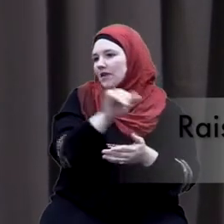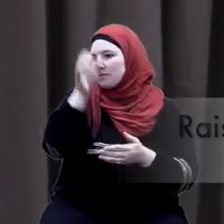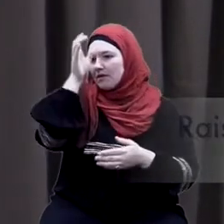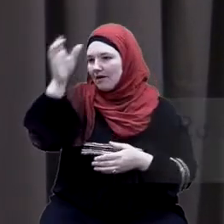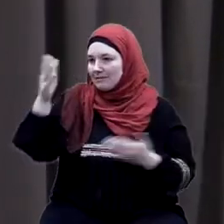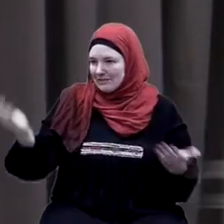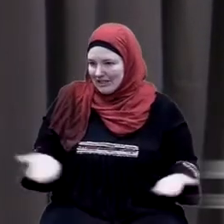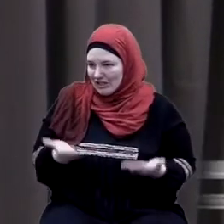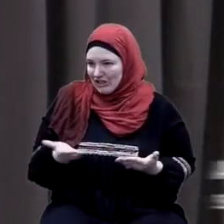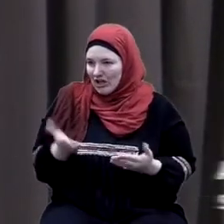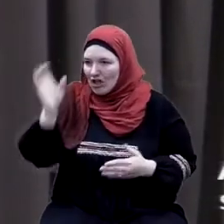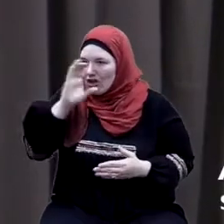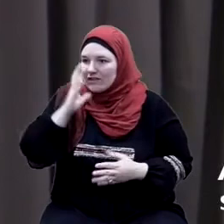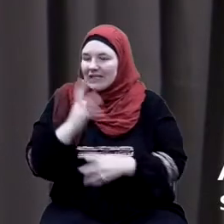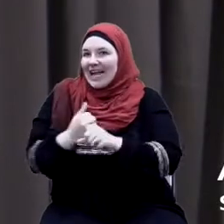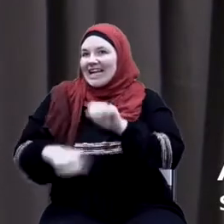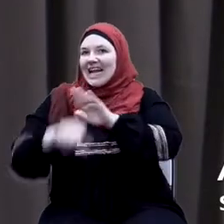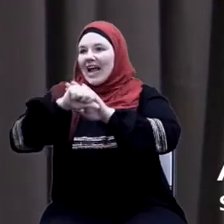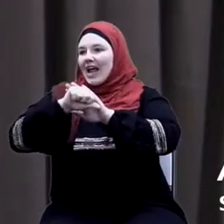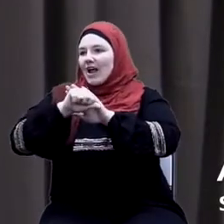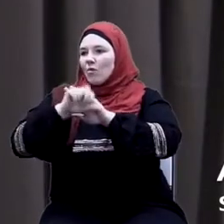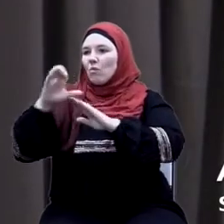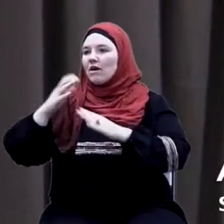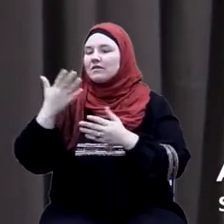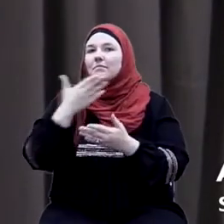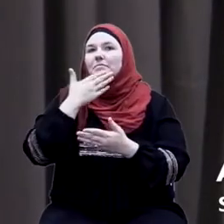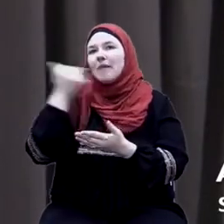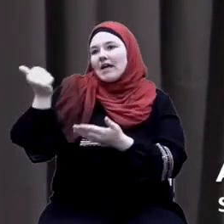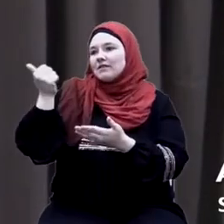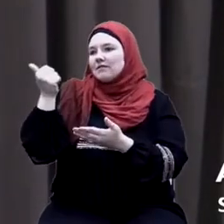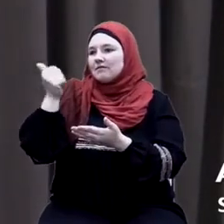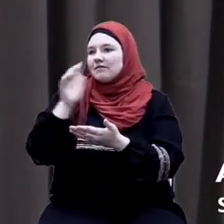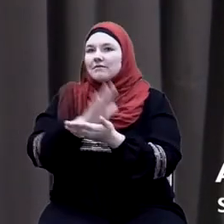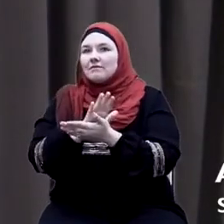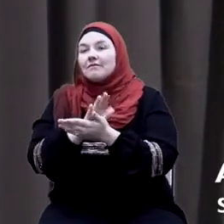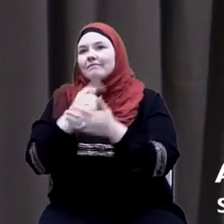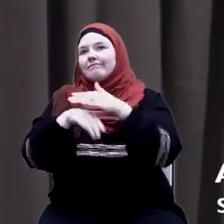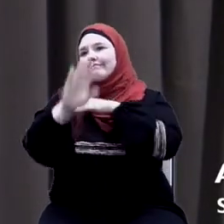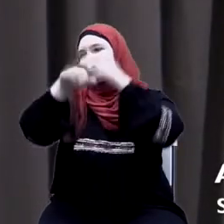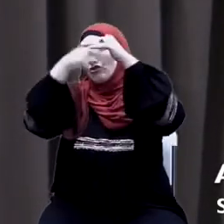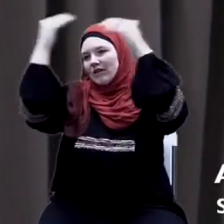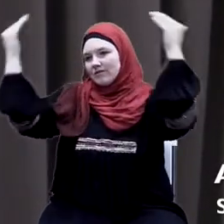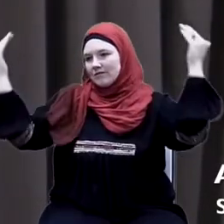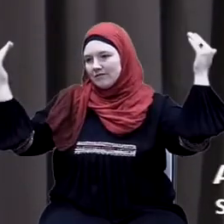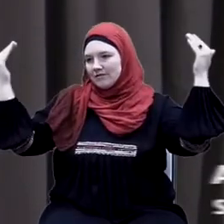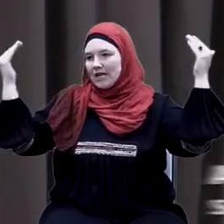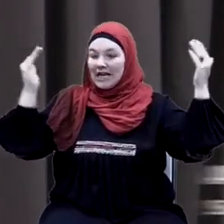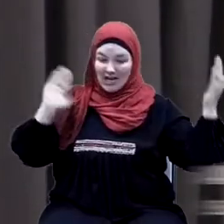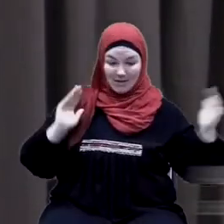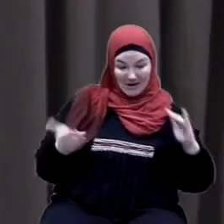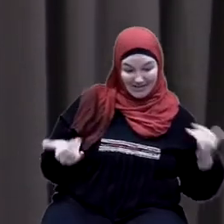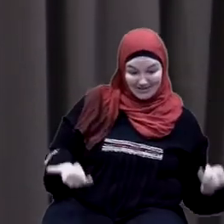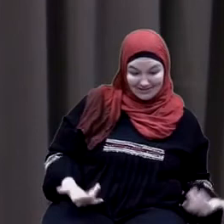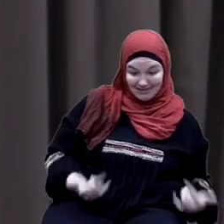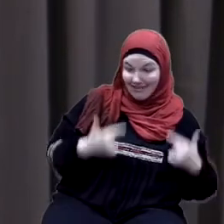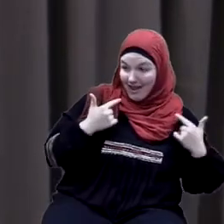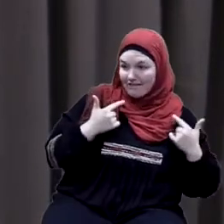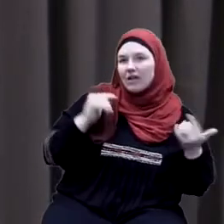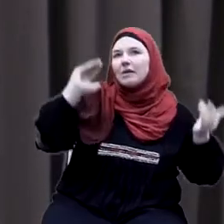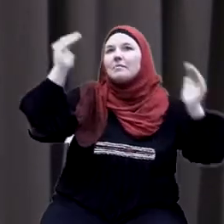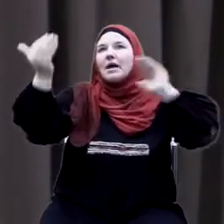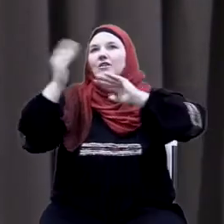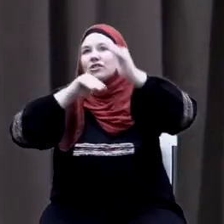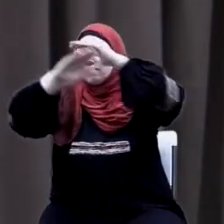Always compare, because the Quran always compares this life to the hereafter. The Quran